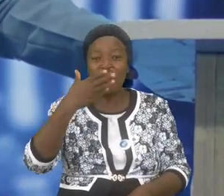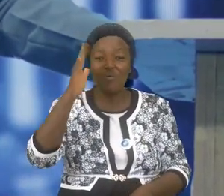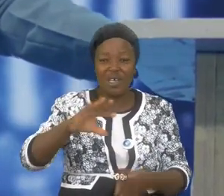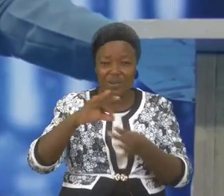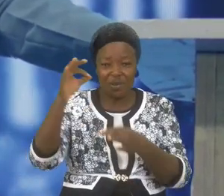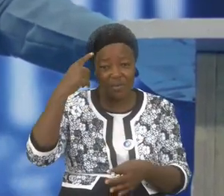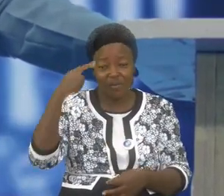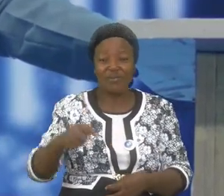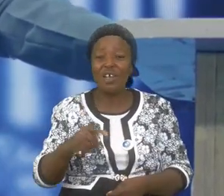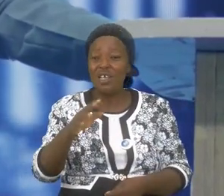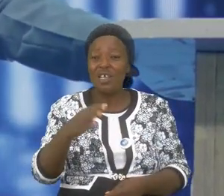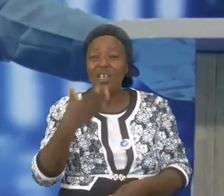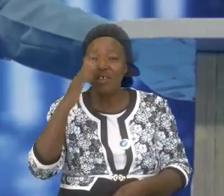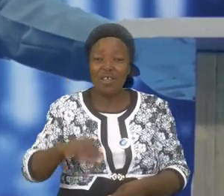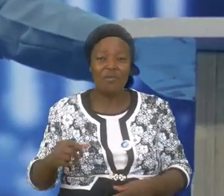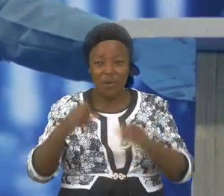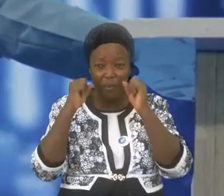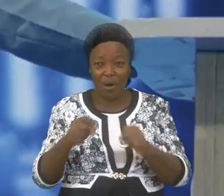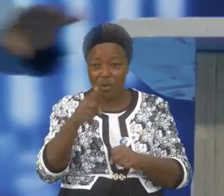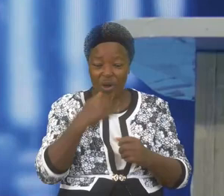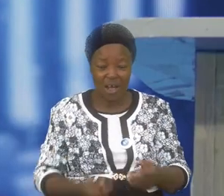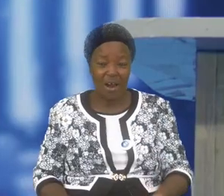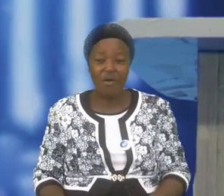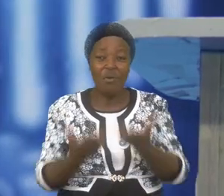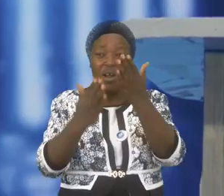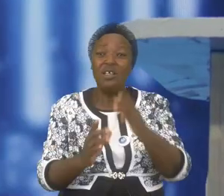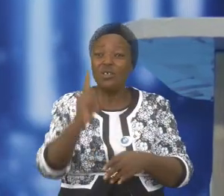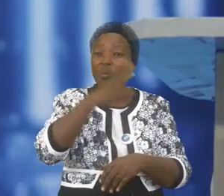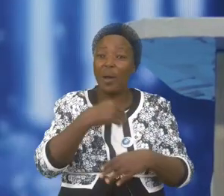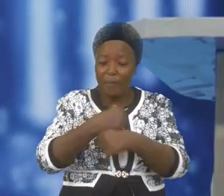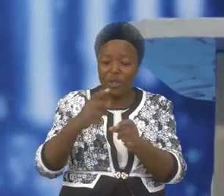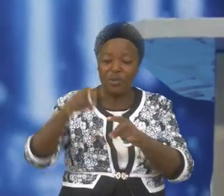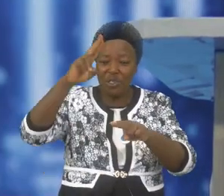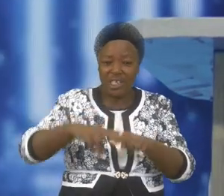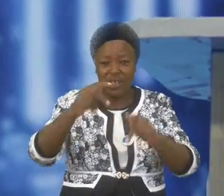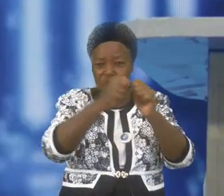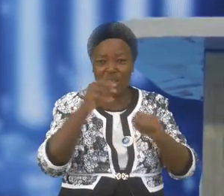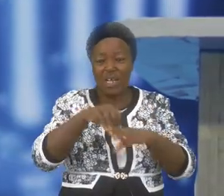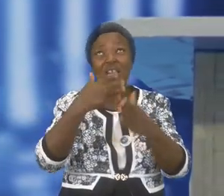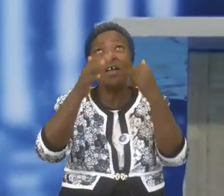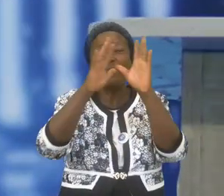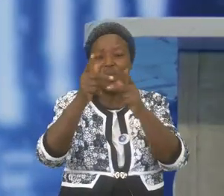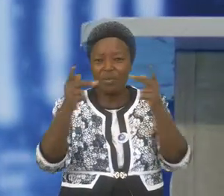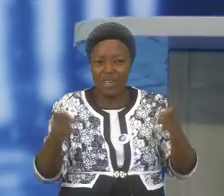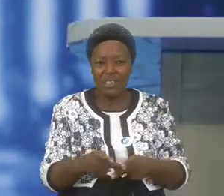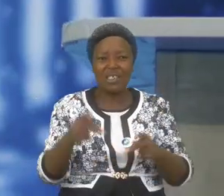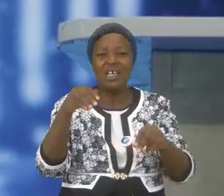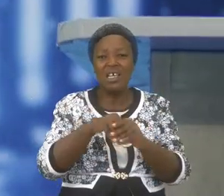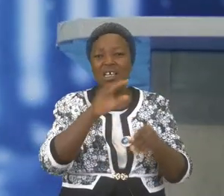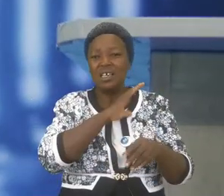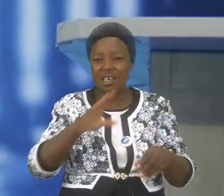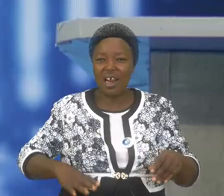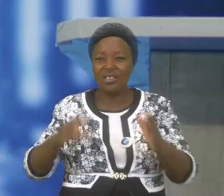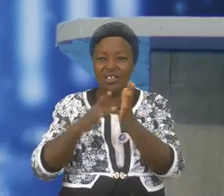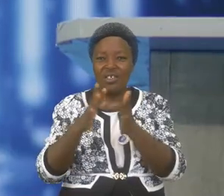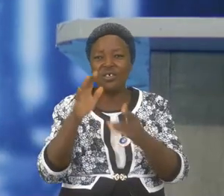made to see together in heavenly places in Christ Jesus. Premature death dare